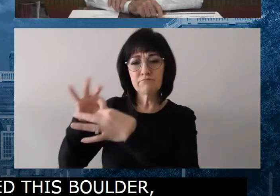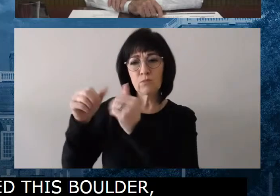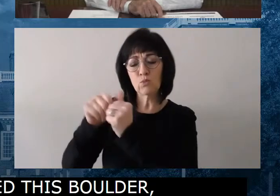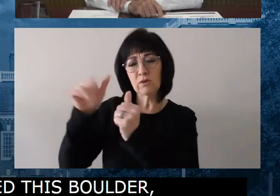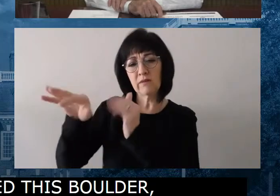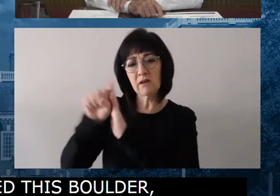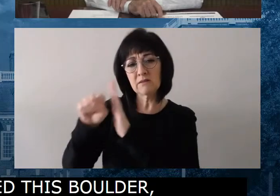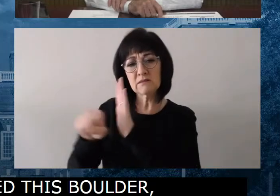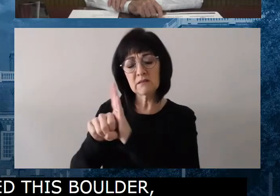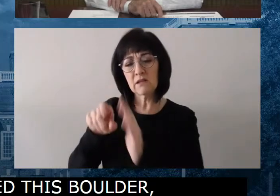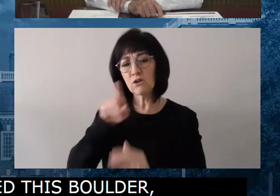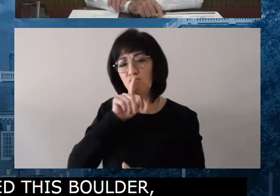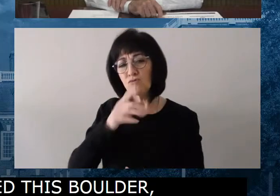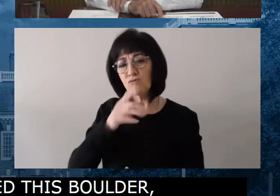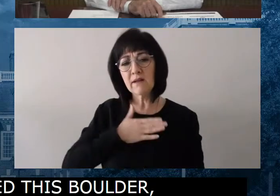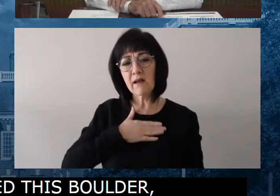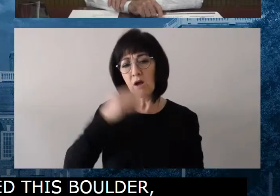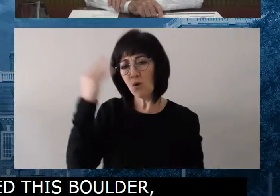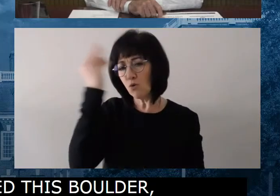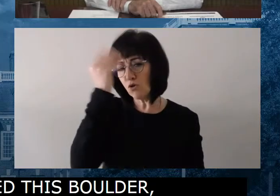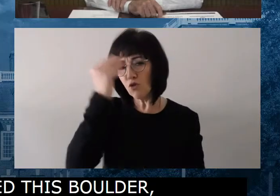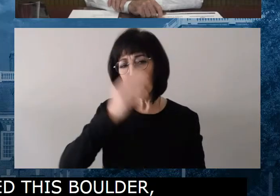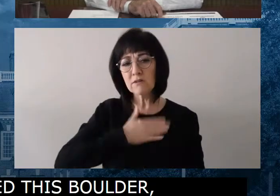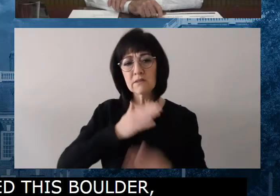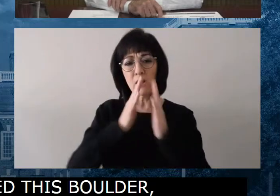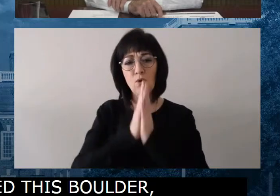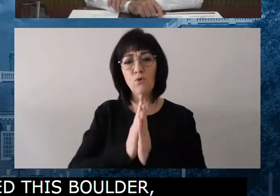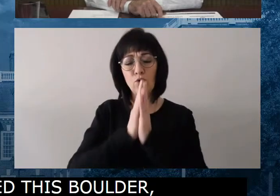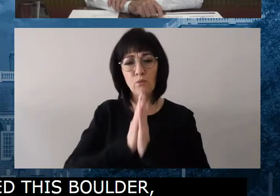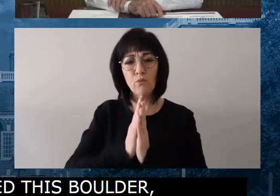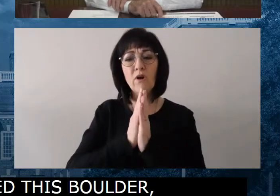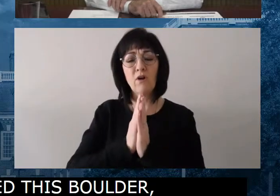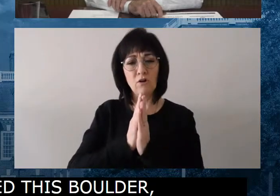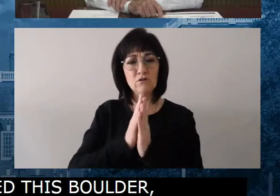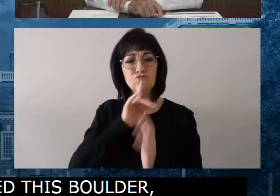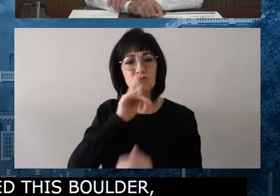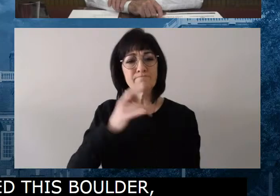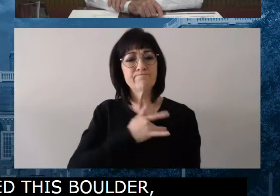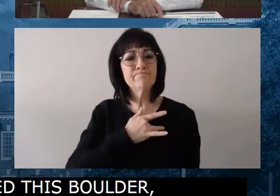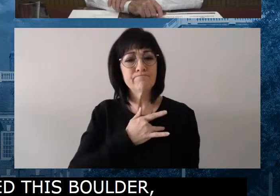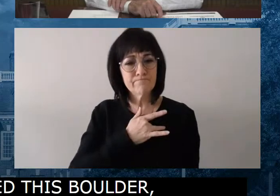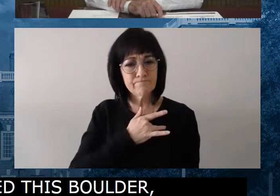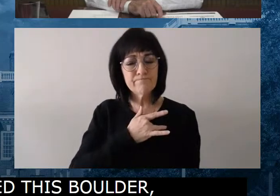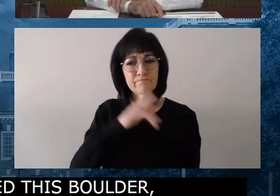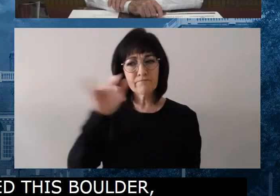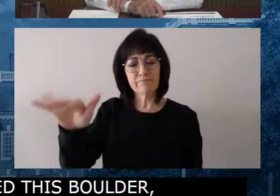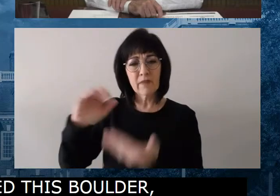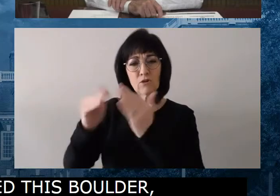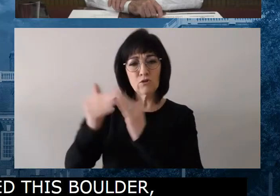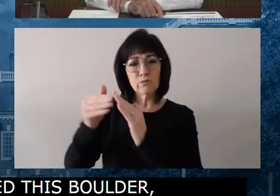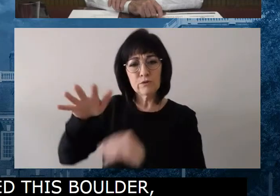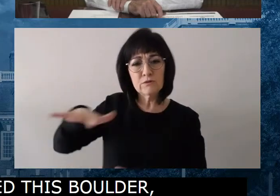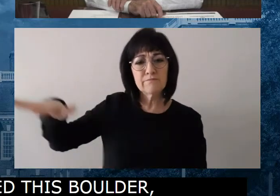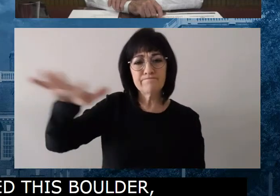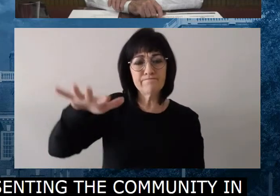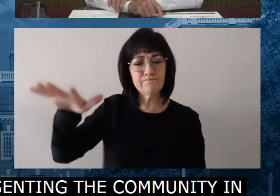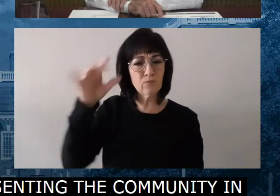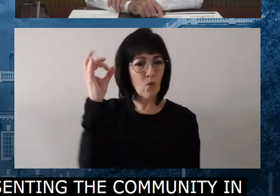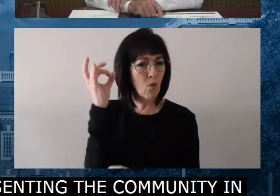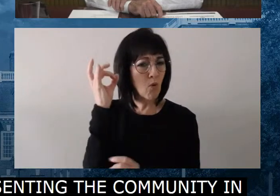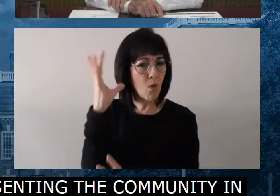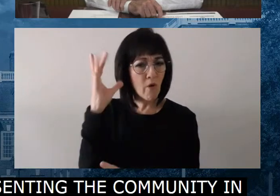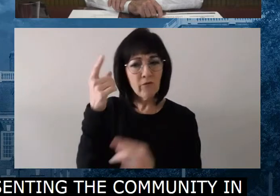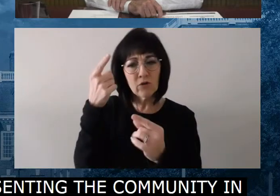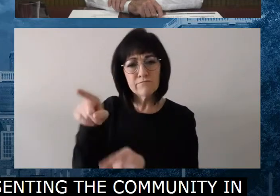and prayers go out to their family and friends and to that community dealing with that terrible